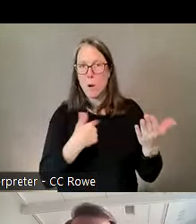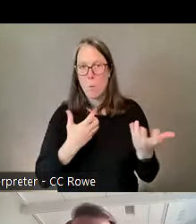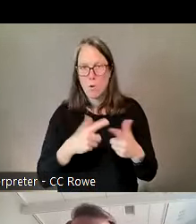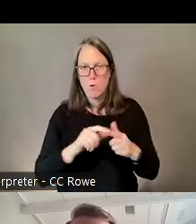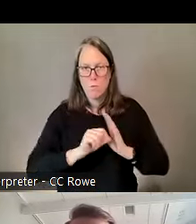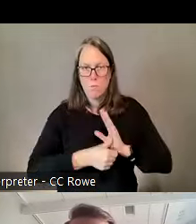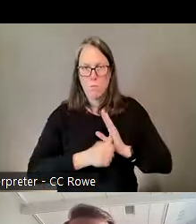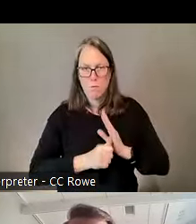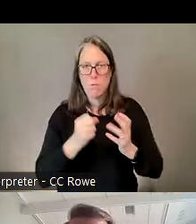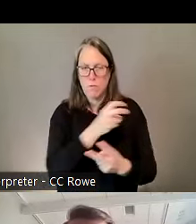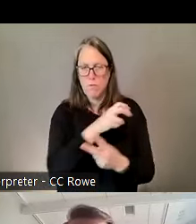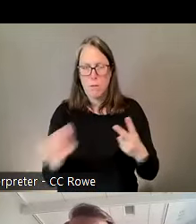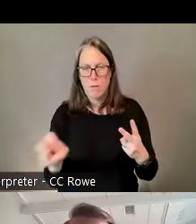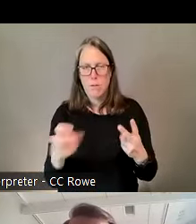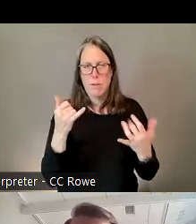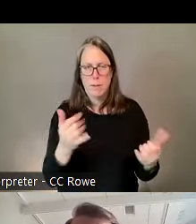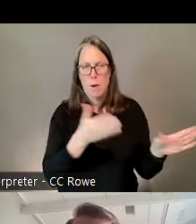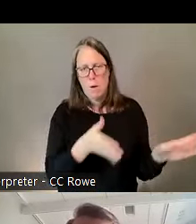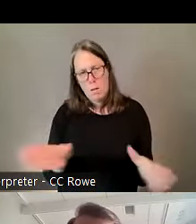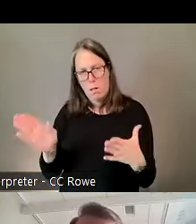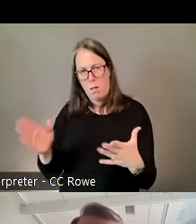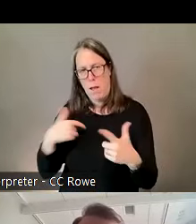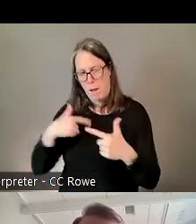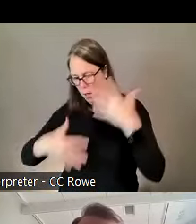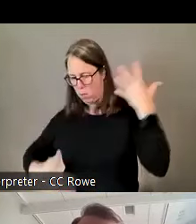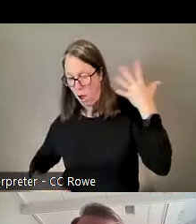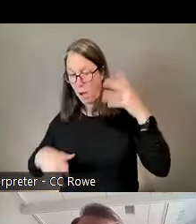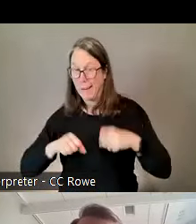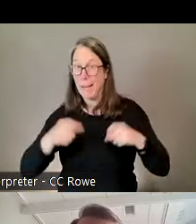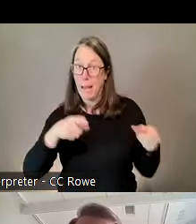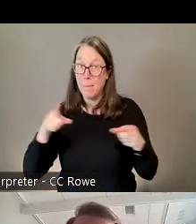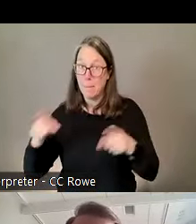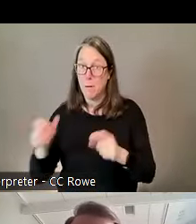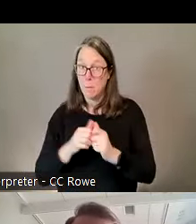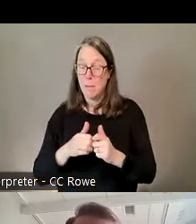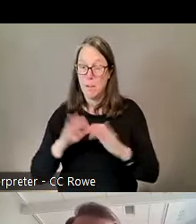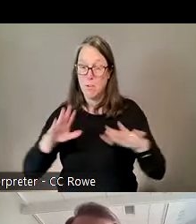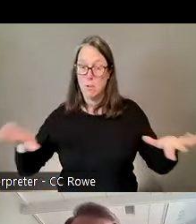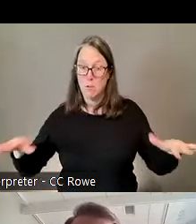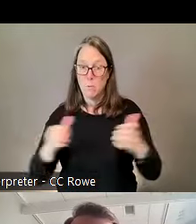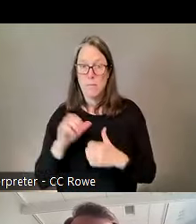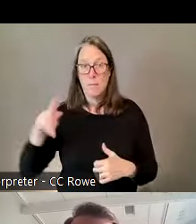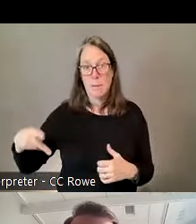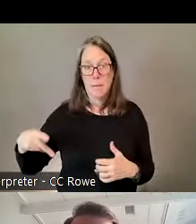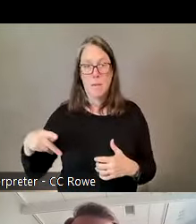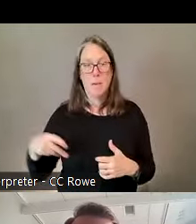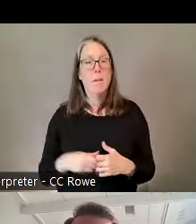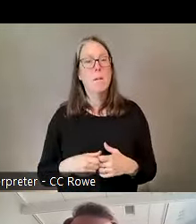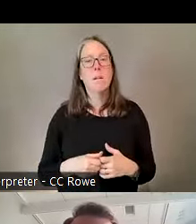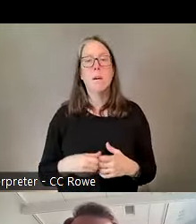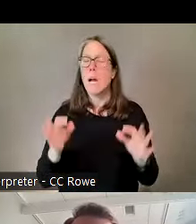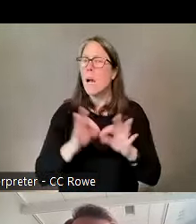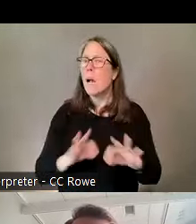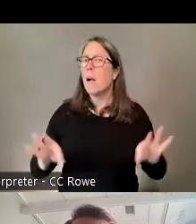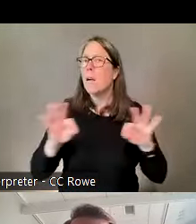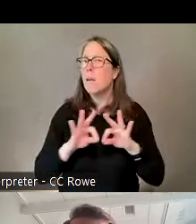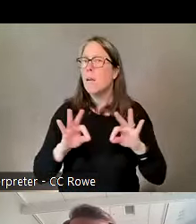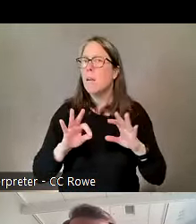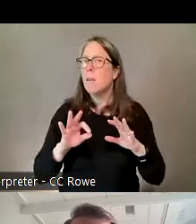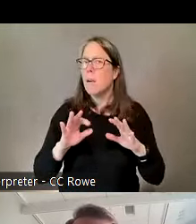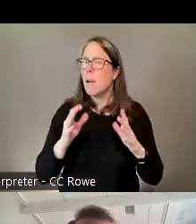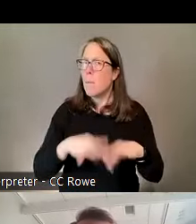transition here is that there's a lot that can go on. And I think that what's important also is our patients with cerebral palsy, as you saw